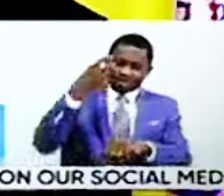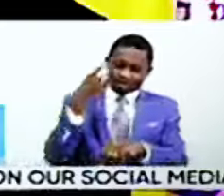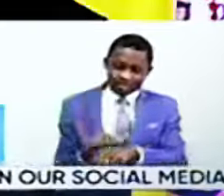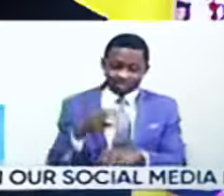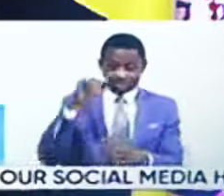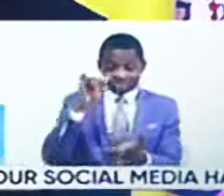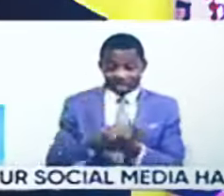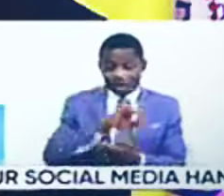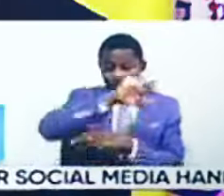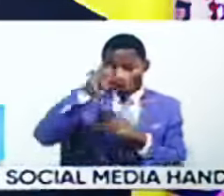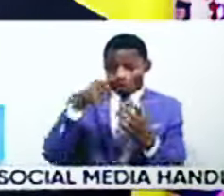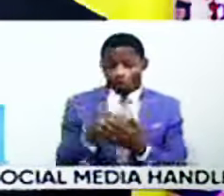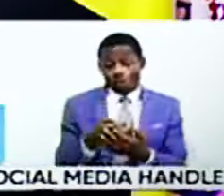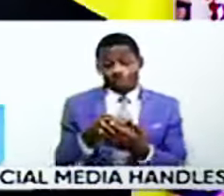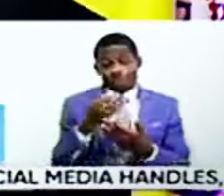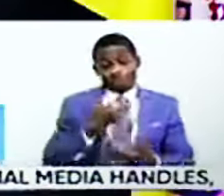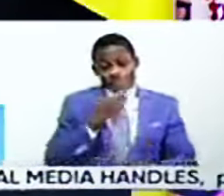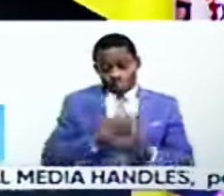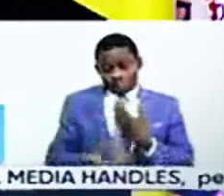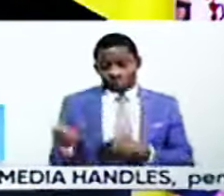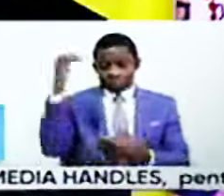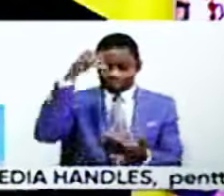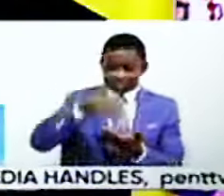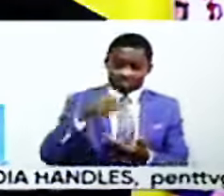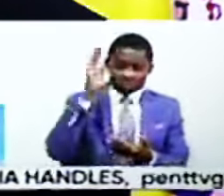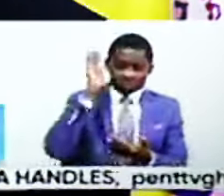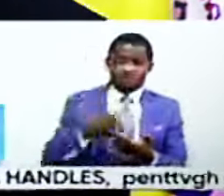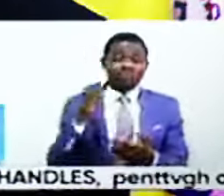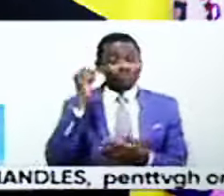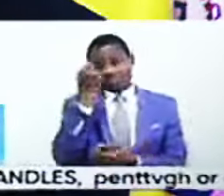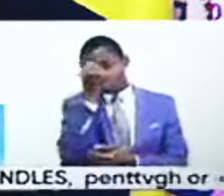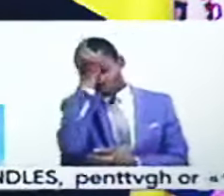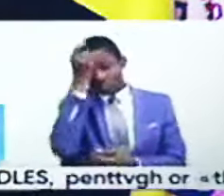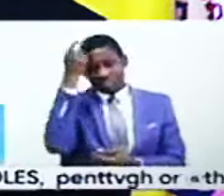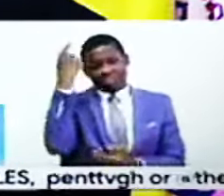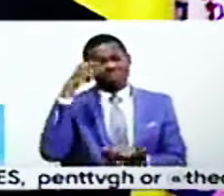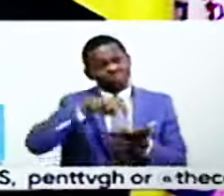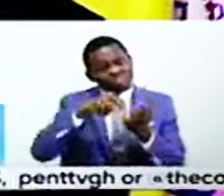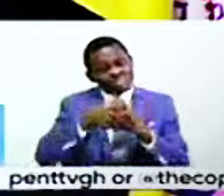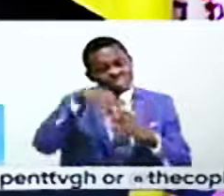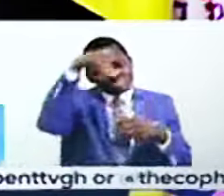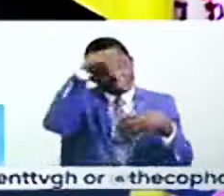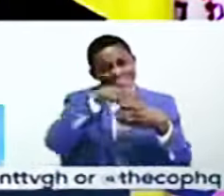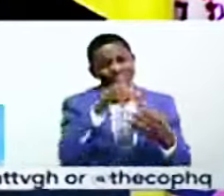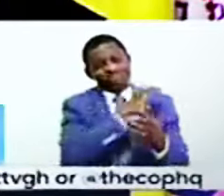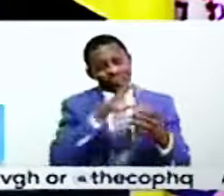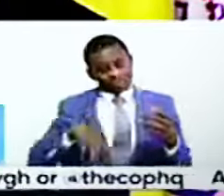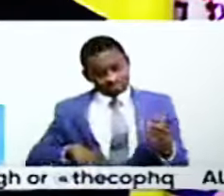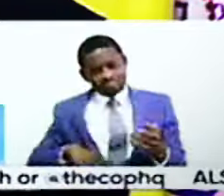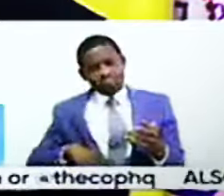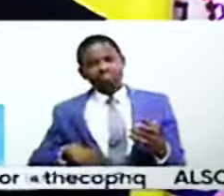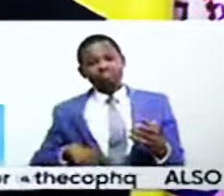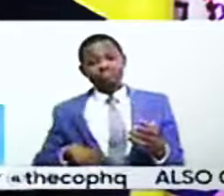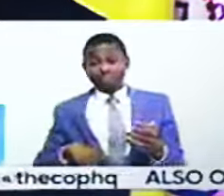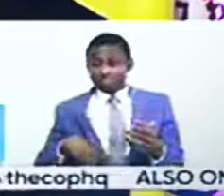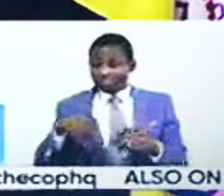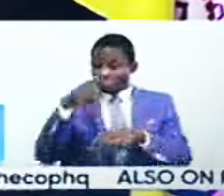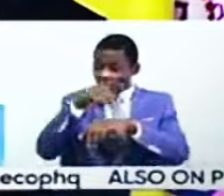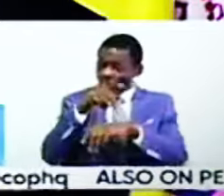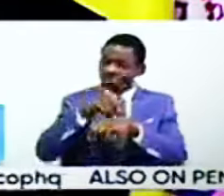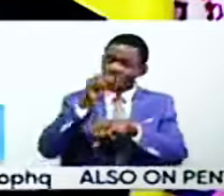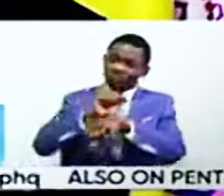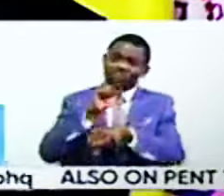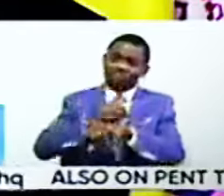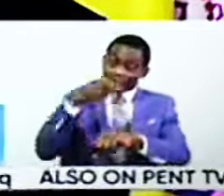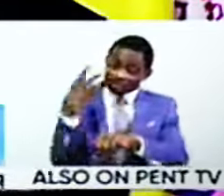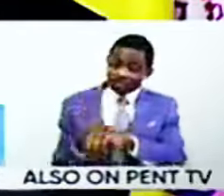again will understand what it means to be in Christ. He works very hard.